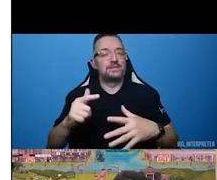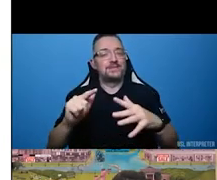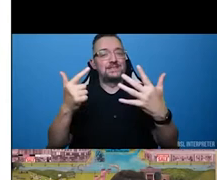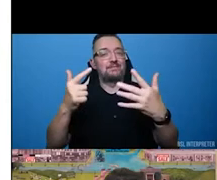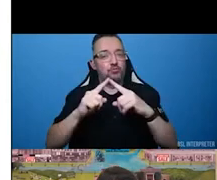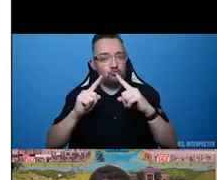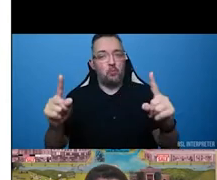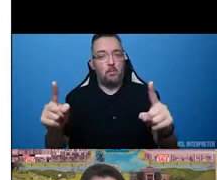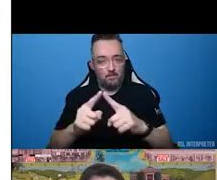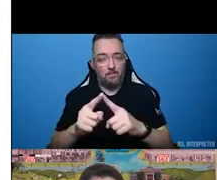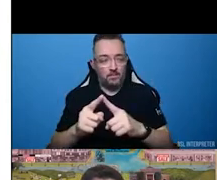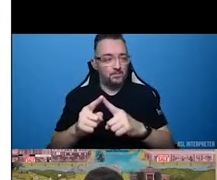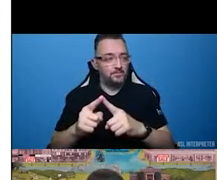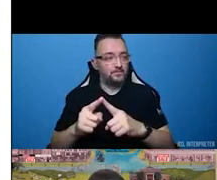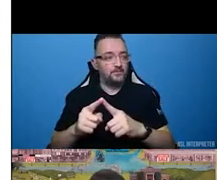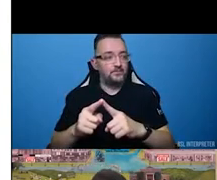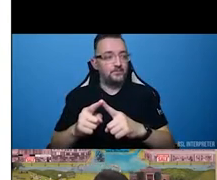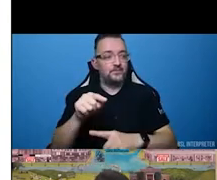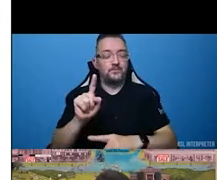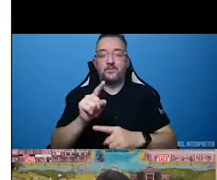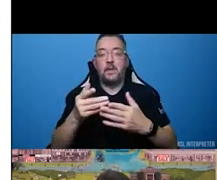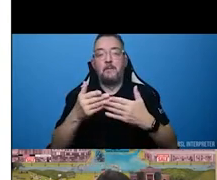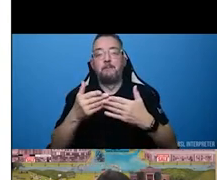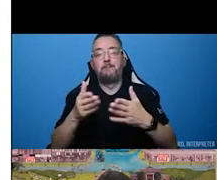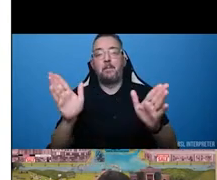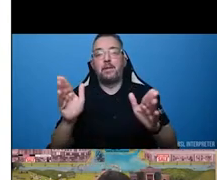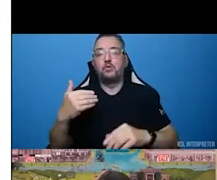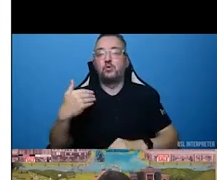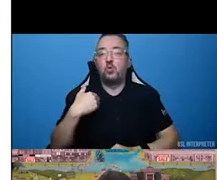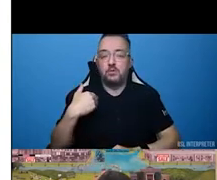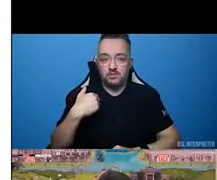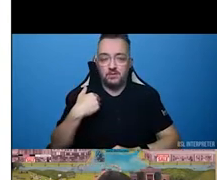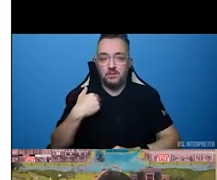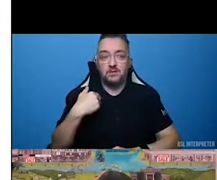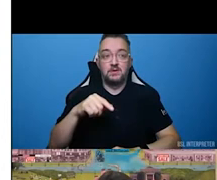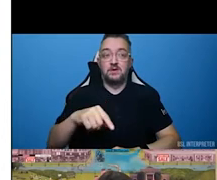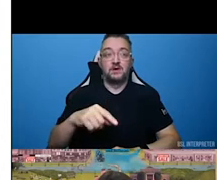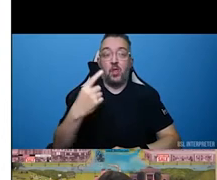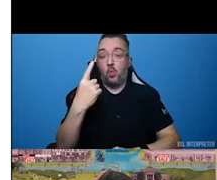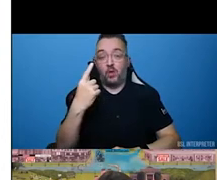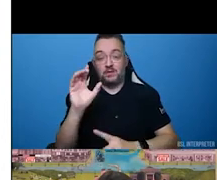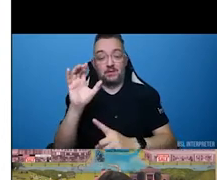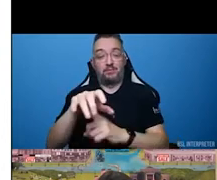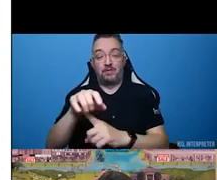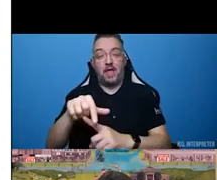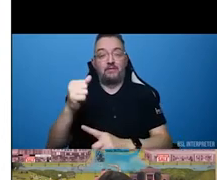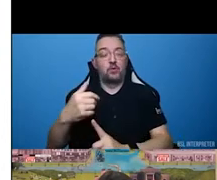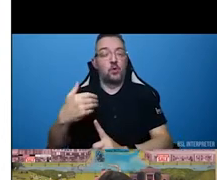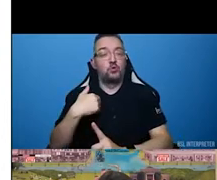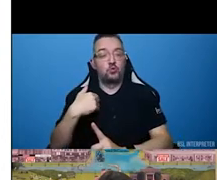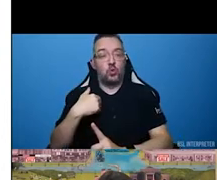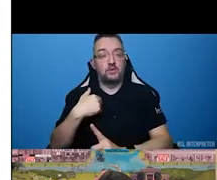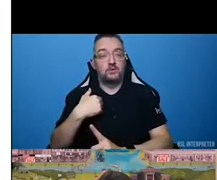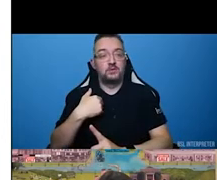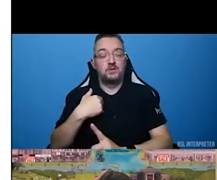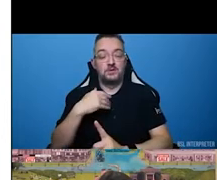mentioned earlier, which is the public toilet, and the British Pavilion is one of the only pavilions that has a toilet, has a series